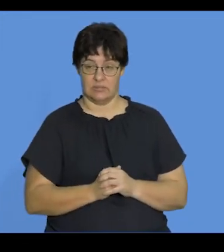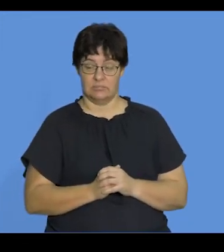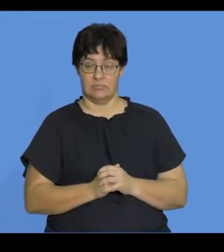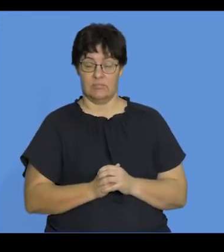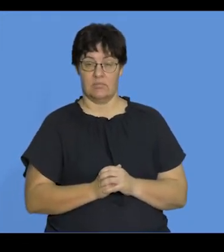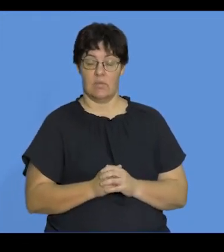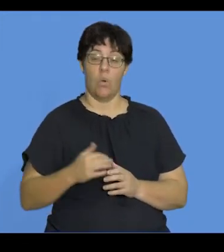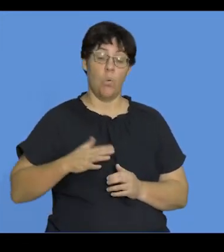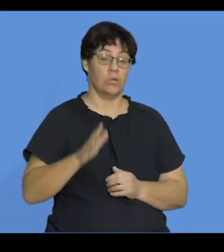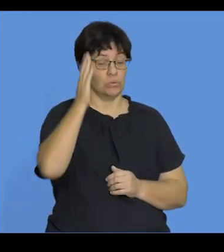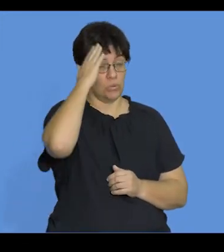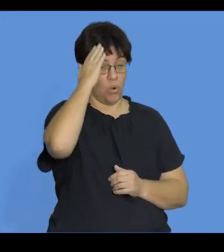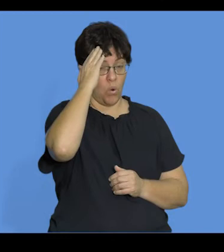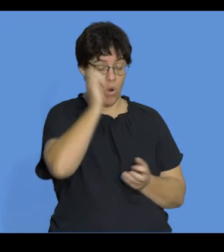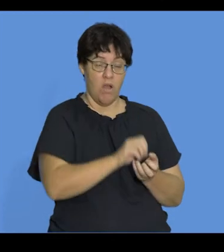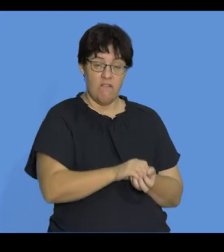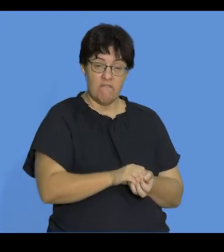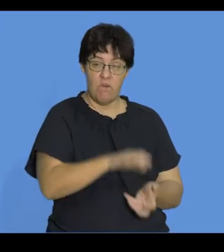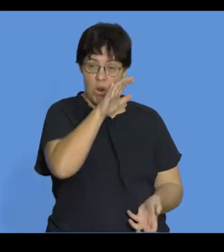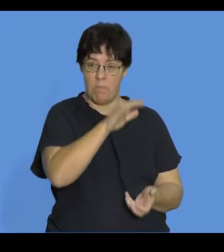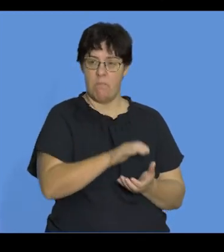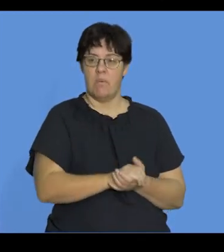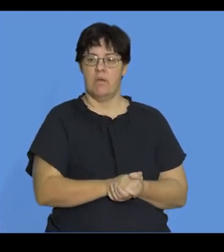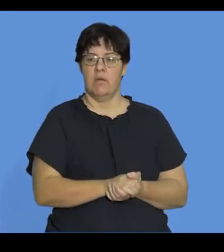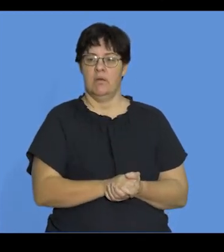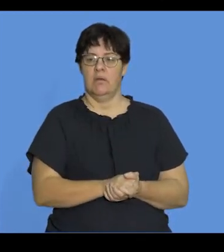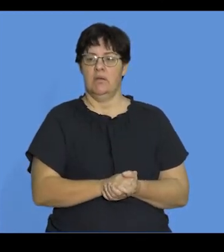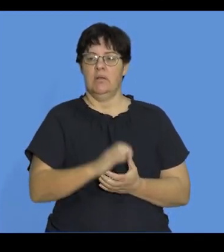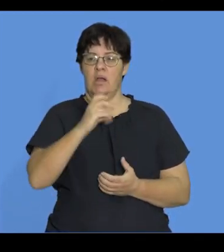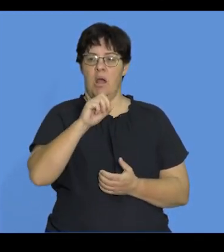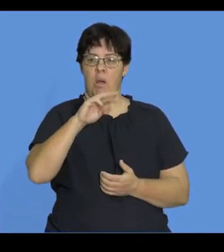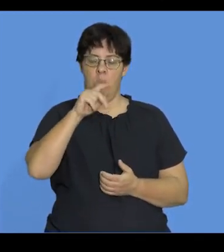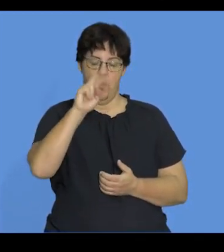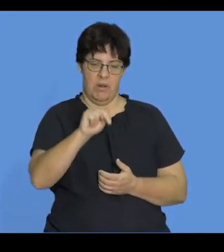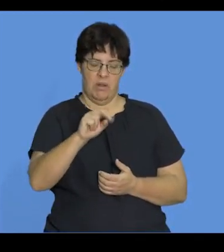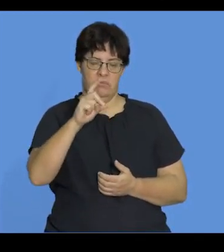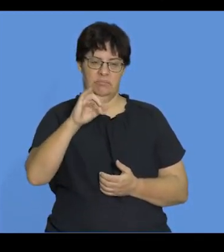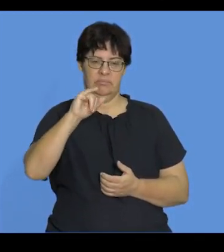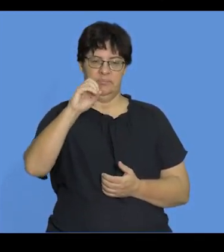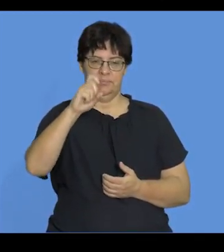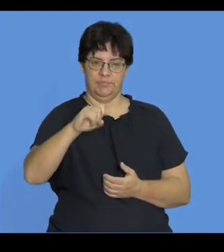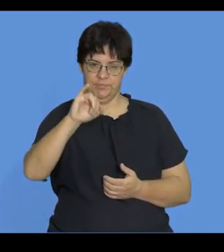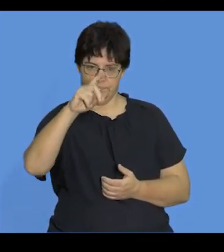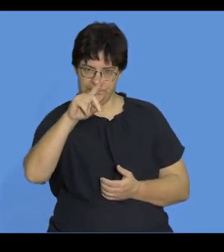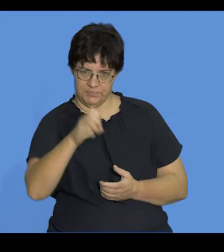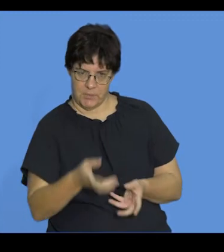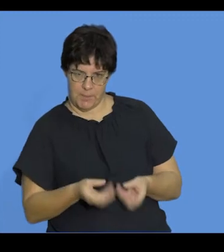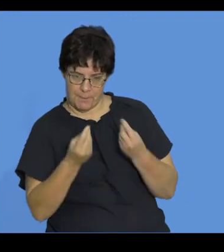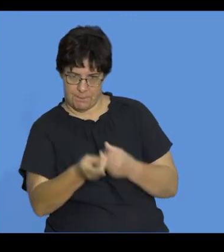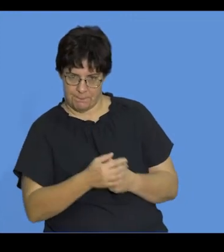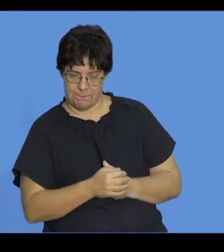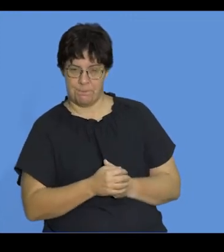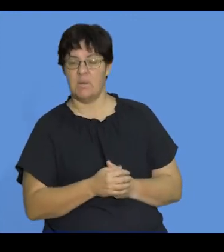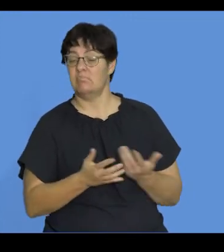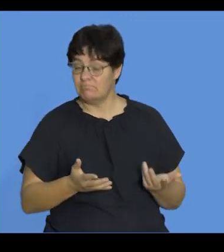we want to know what is the volume of carbon dioxide that will be produced at STP. This is a multi-step type